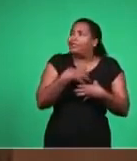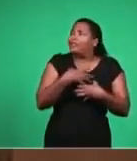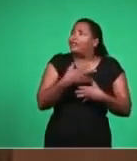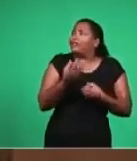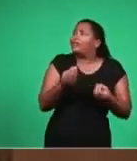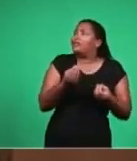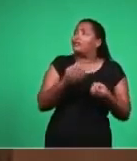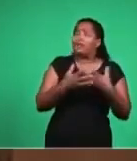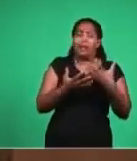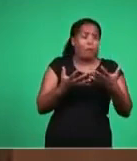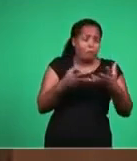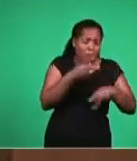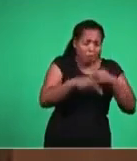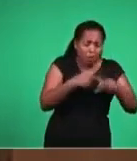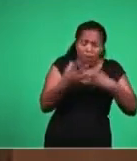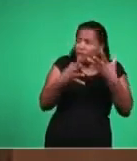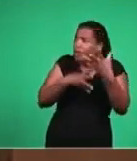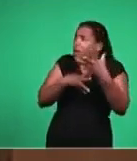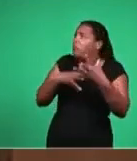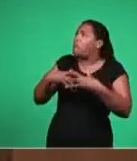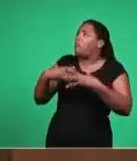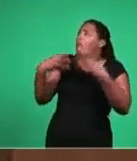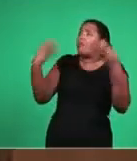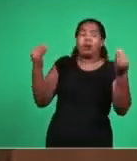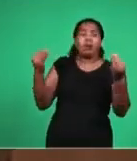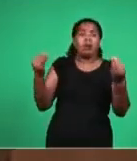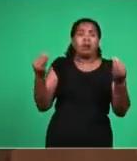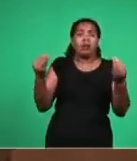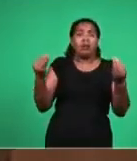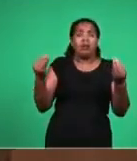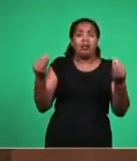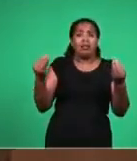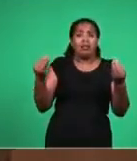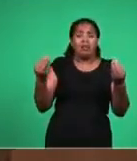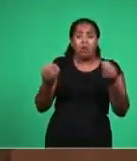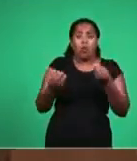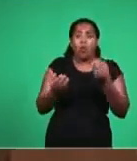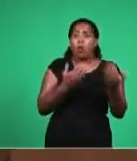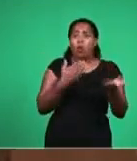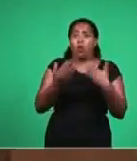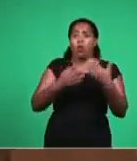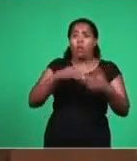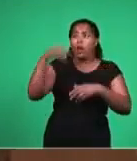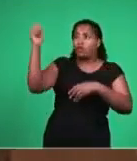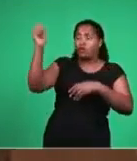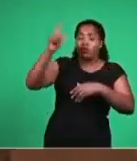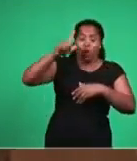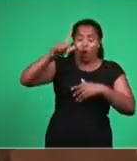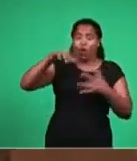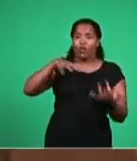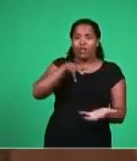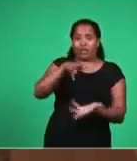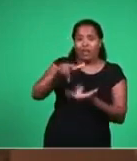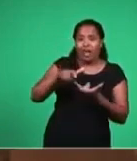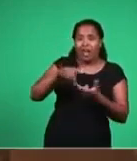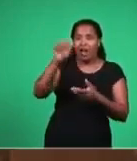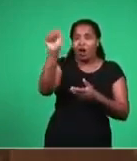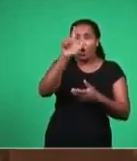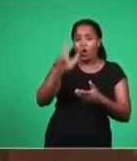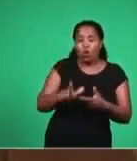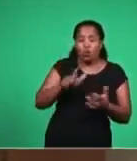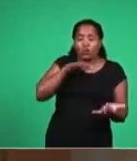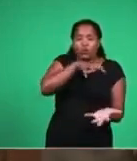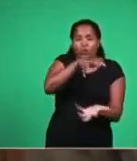going to miss those things that represented the church before it is raptured. The church as the light of the world, they are going to miss